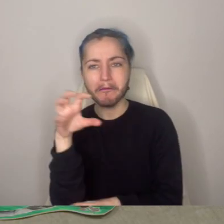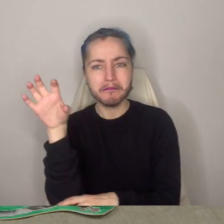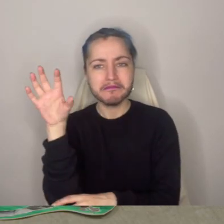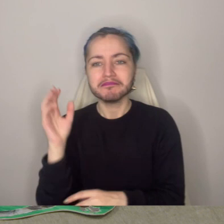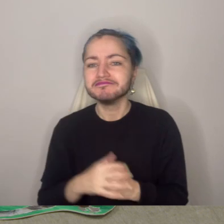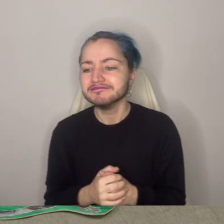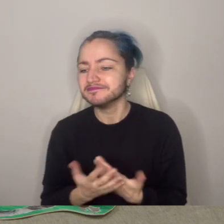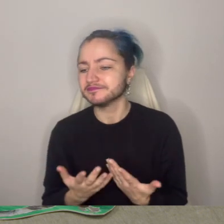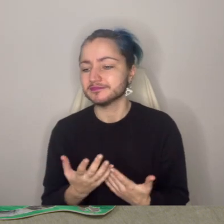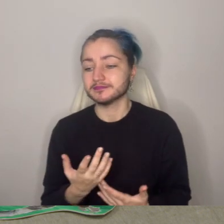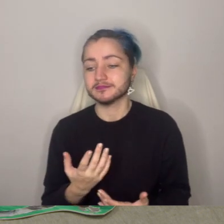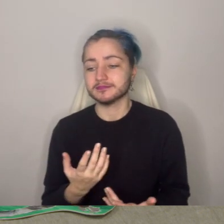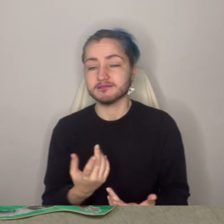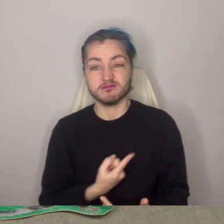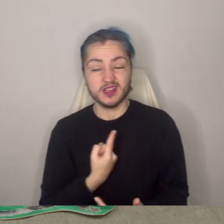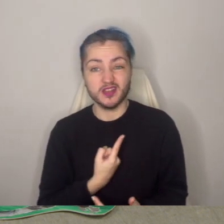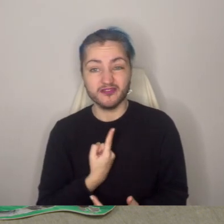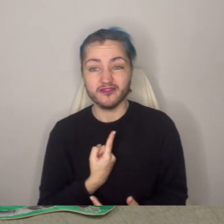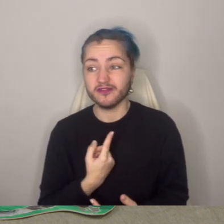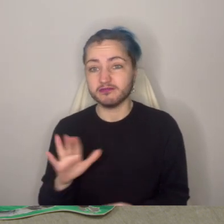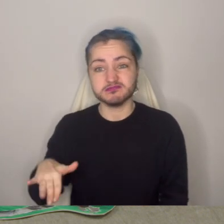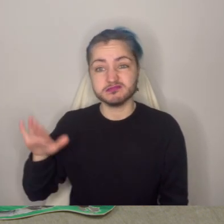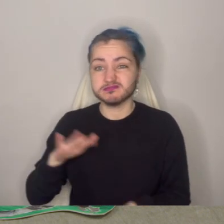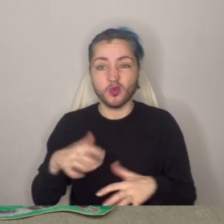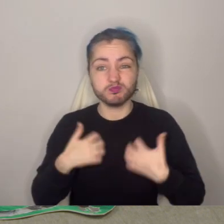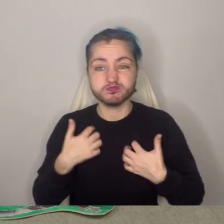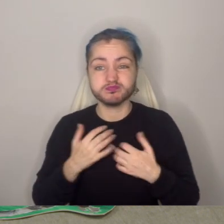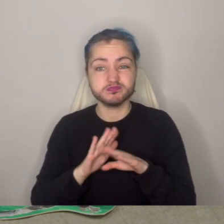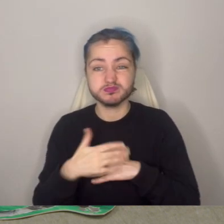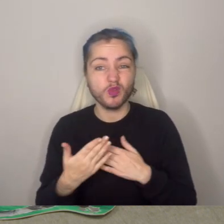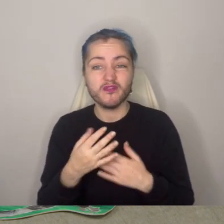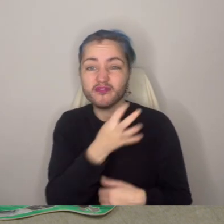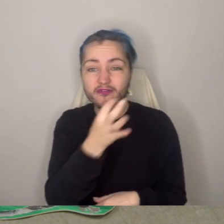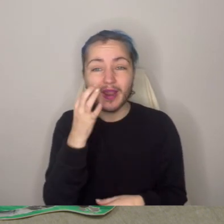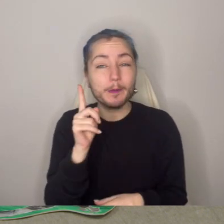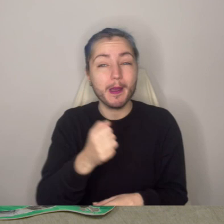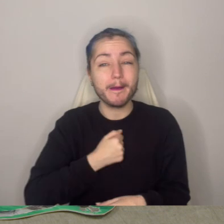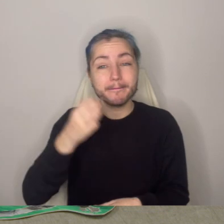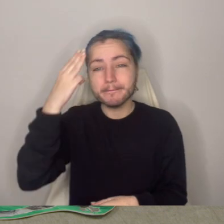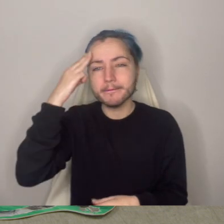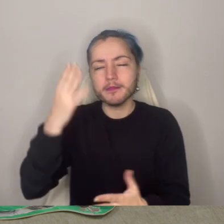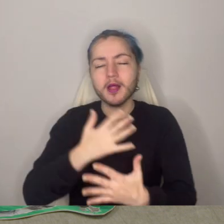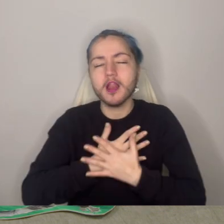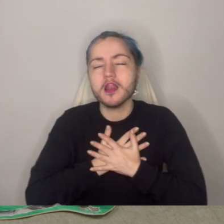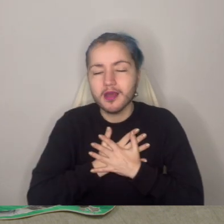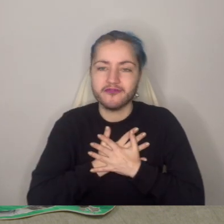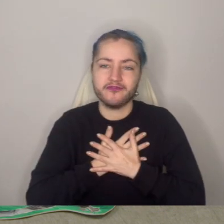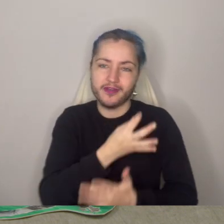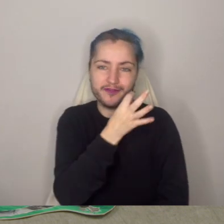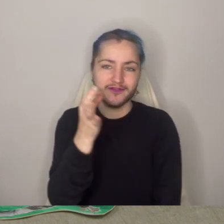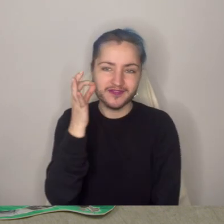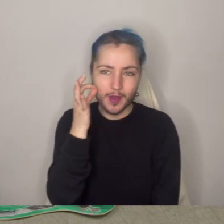I wasn't very interested by flowers growing up, but my mother loves flowers.